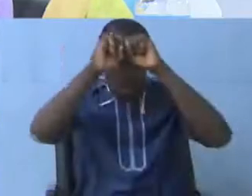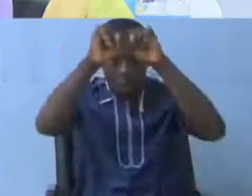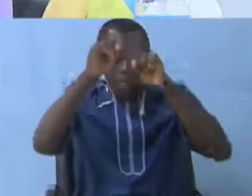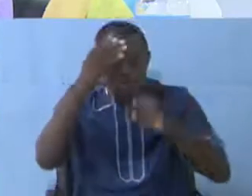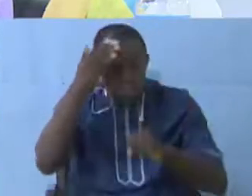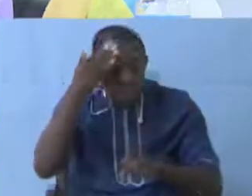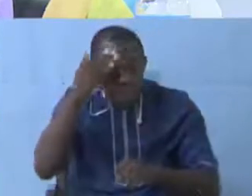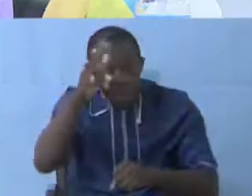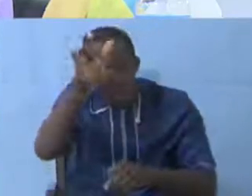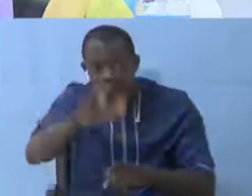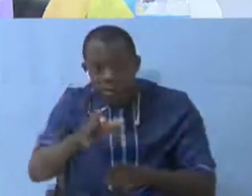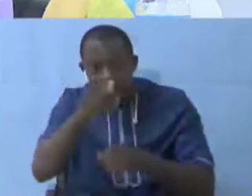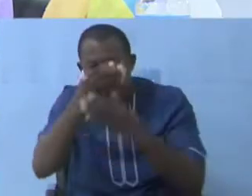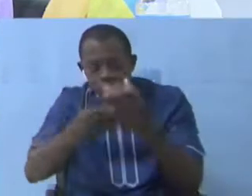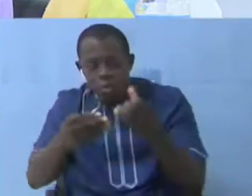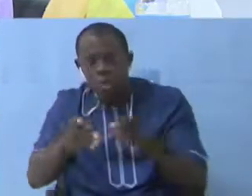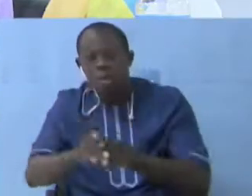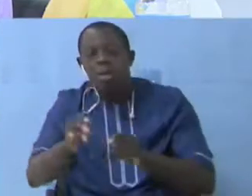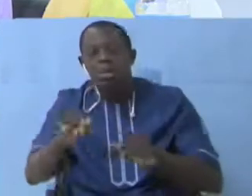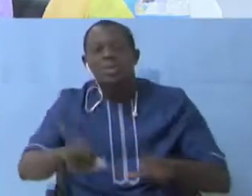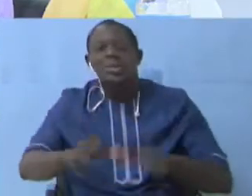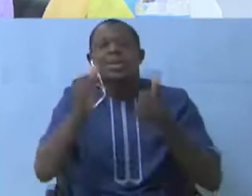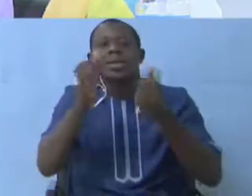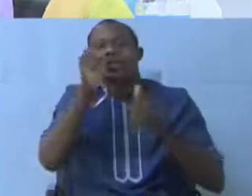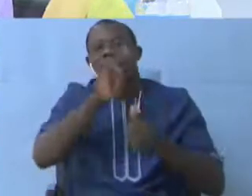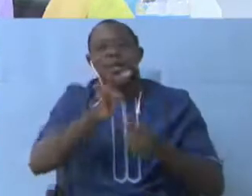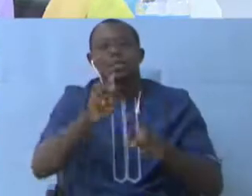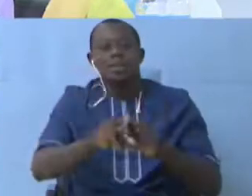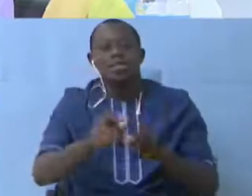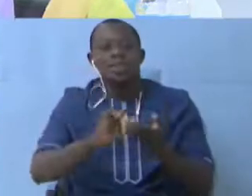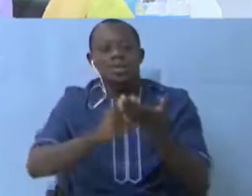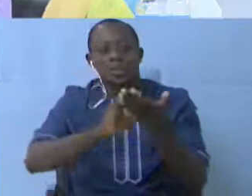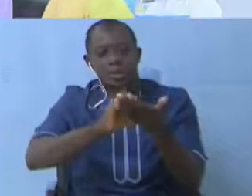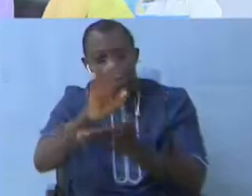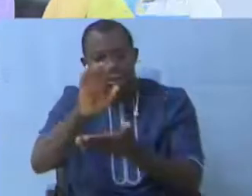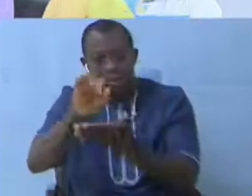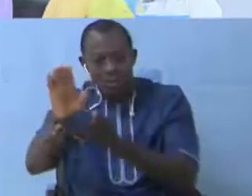rëcc na. so they sent like a